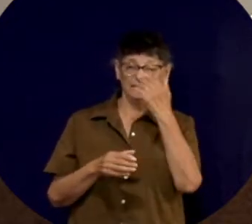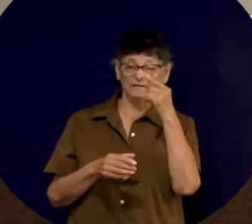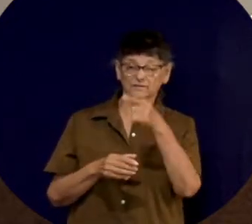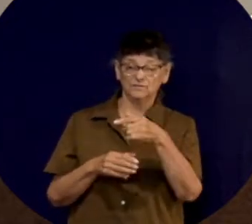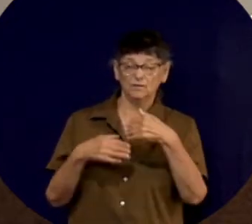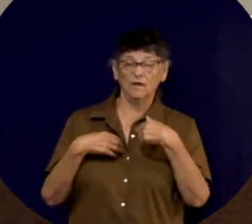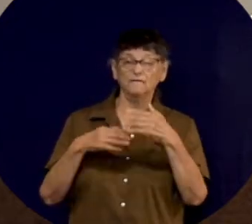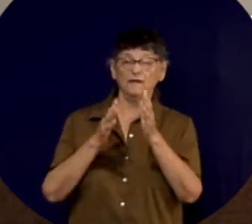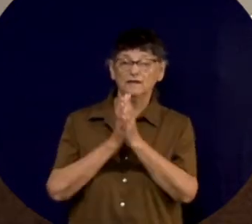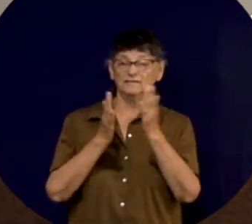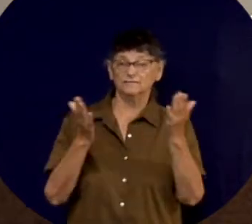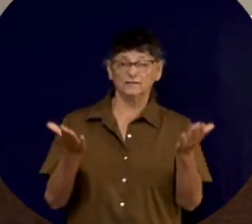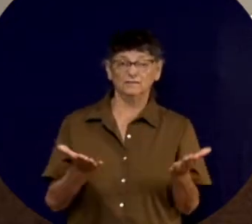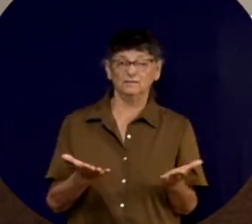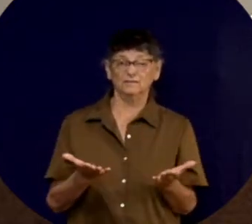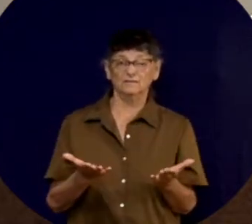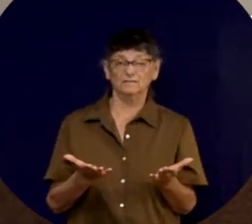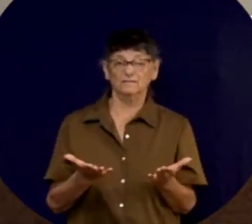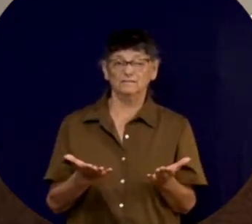"Because you have asked for this,